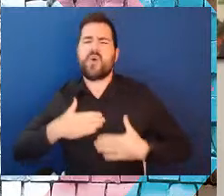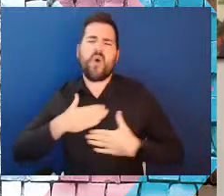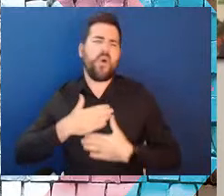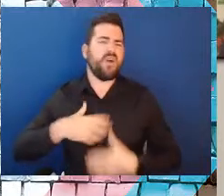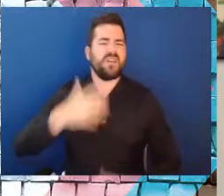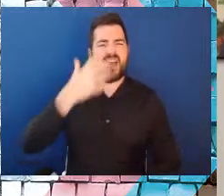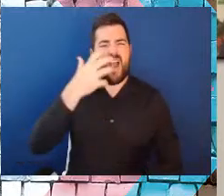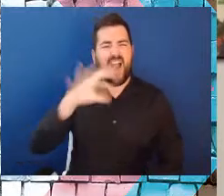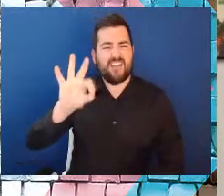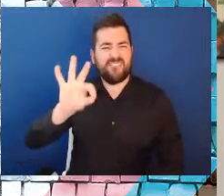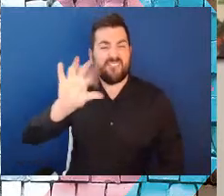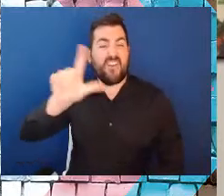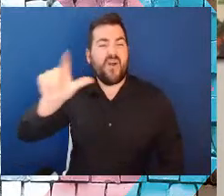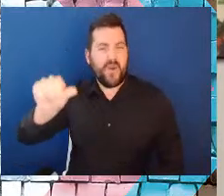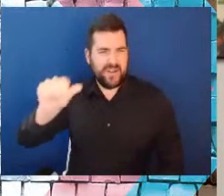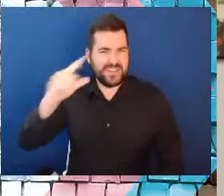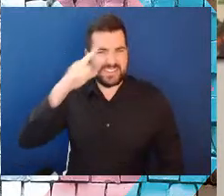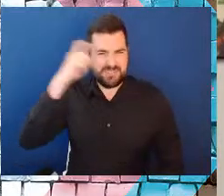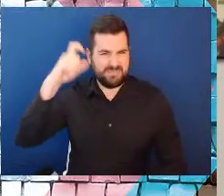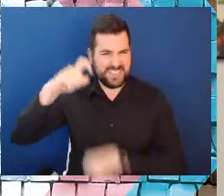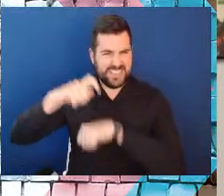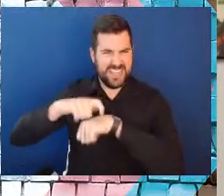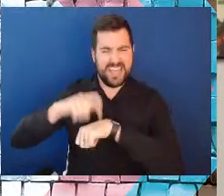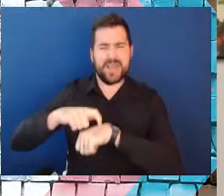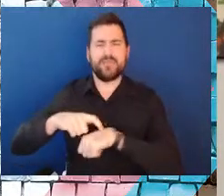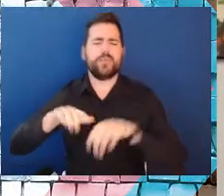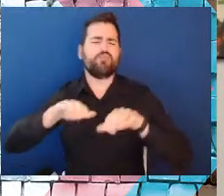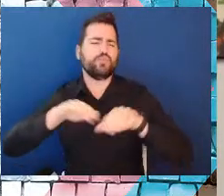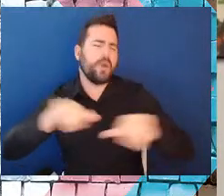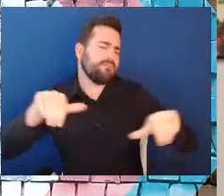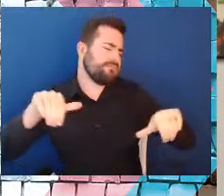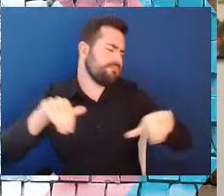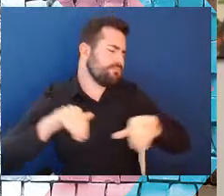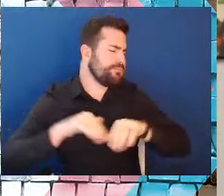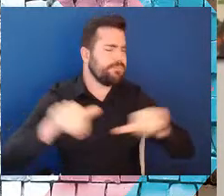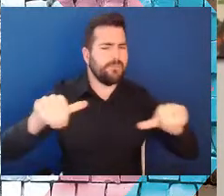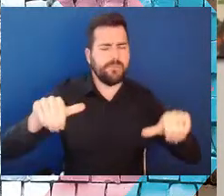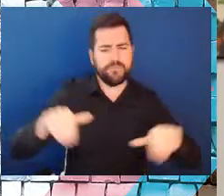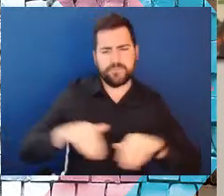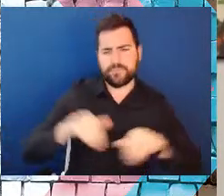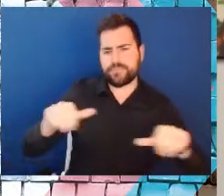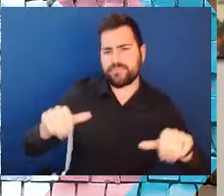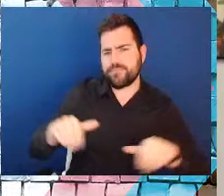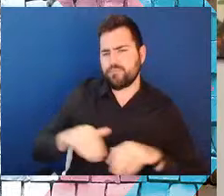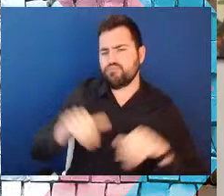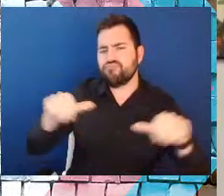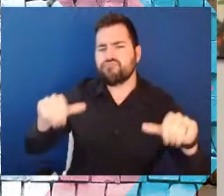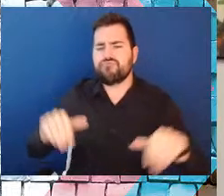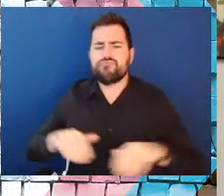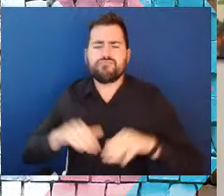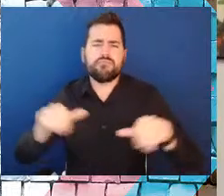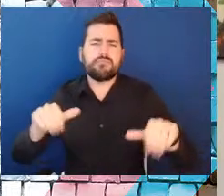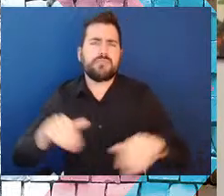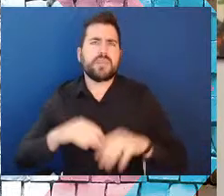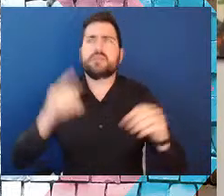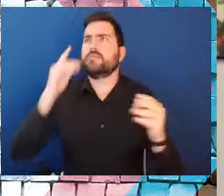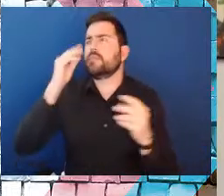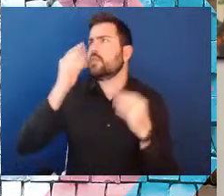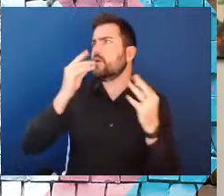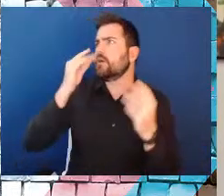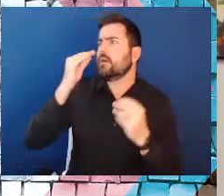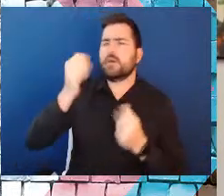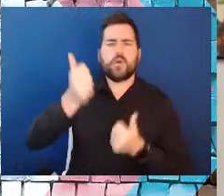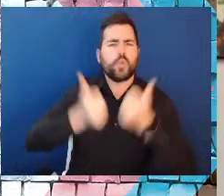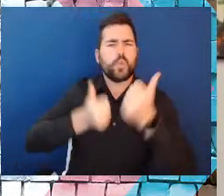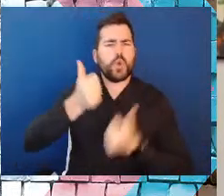summer. And they were swimming and having a good time. Now let me think. What animals